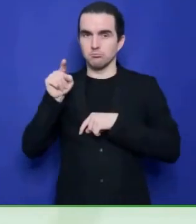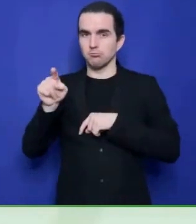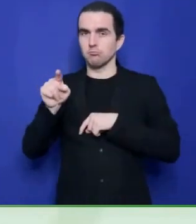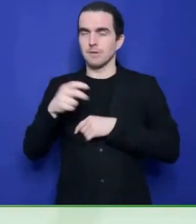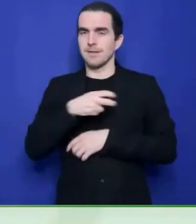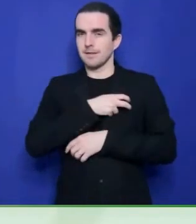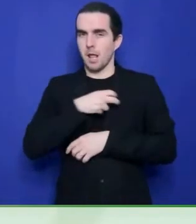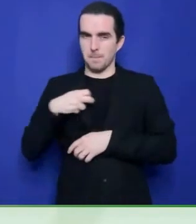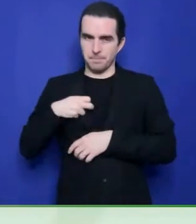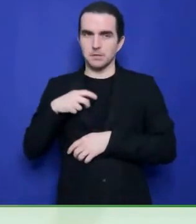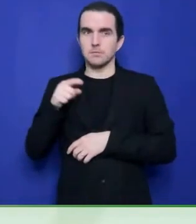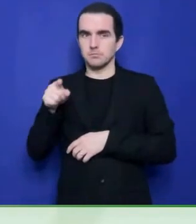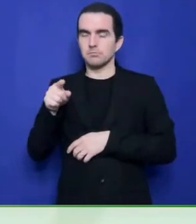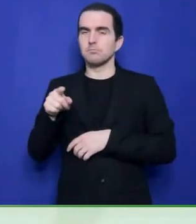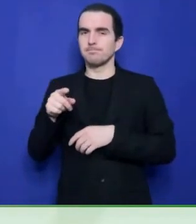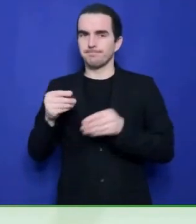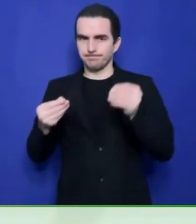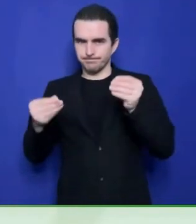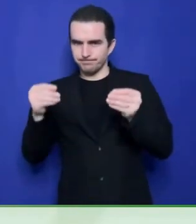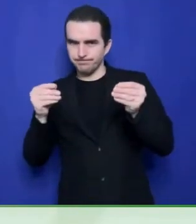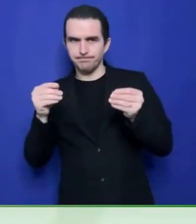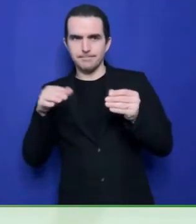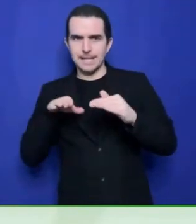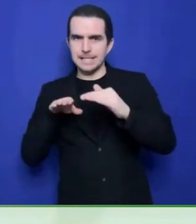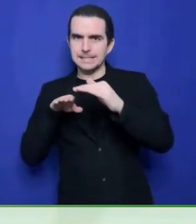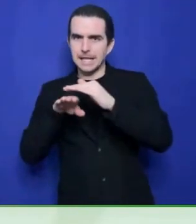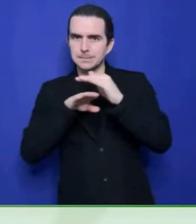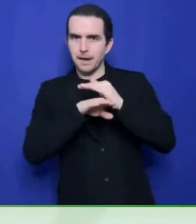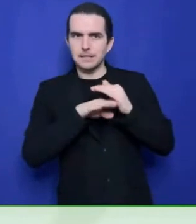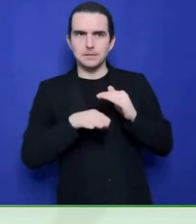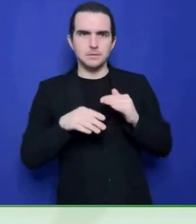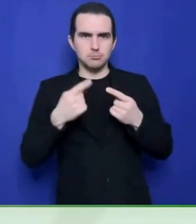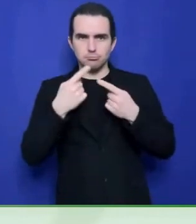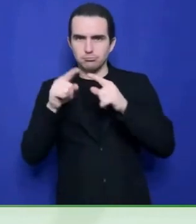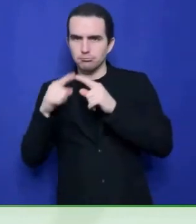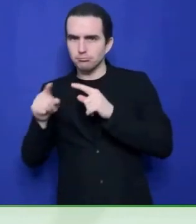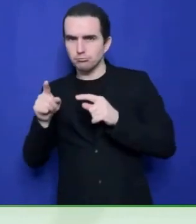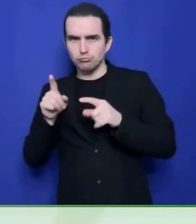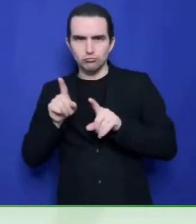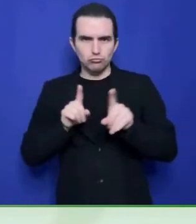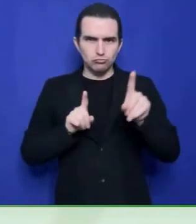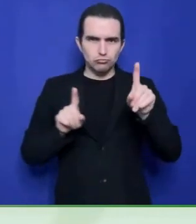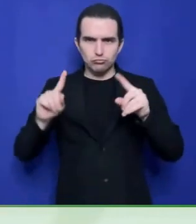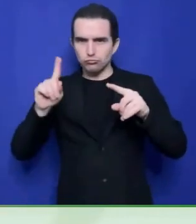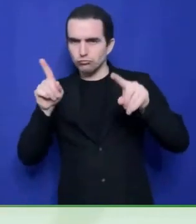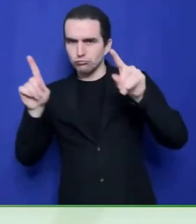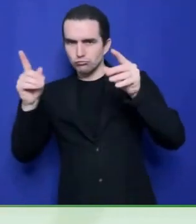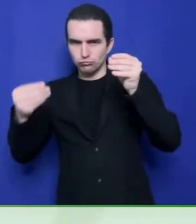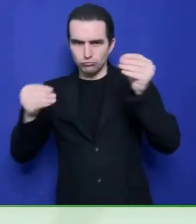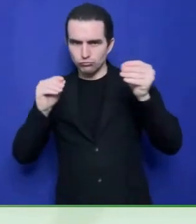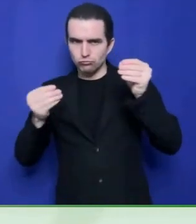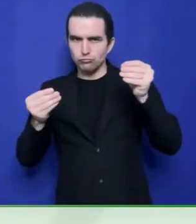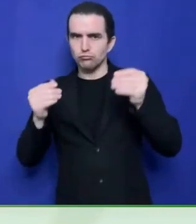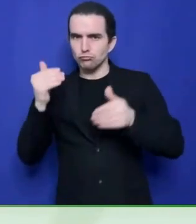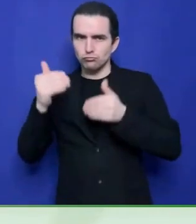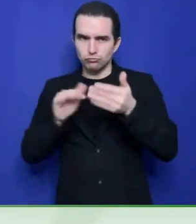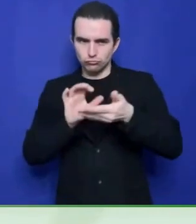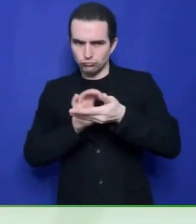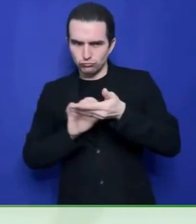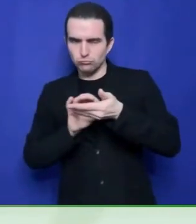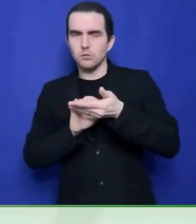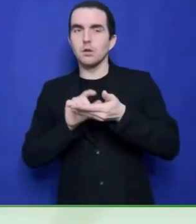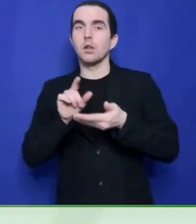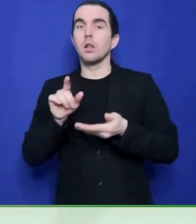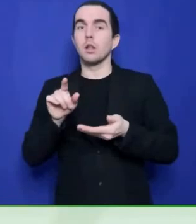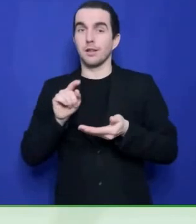users. The information has been added to the Accessible Zagreb service. Algorithm was